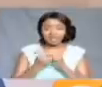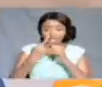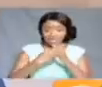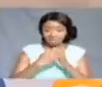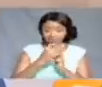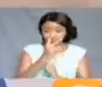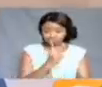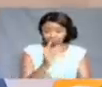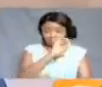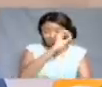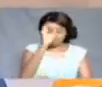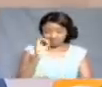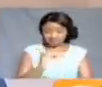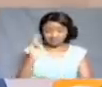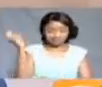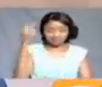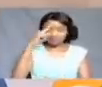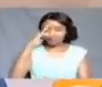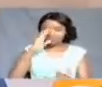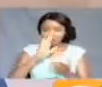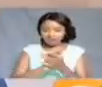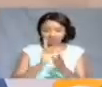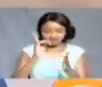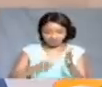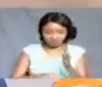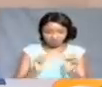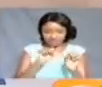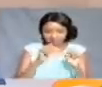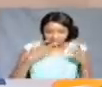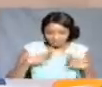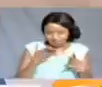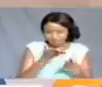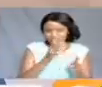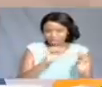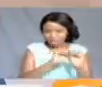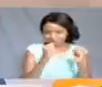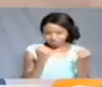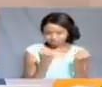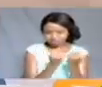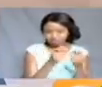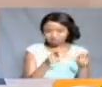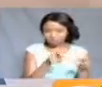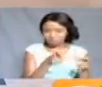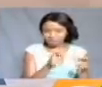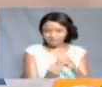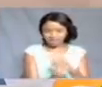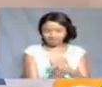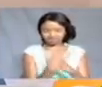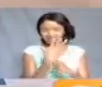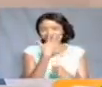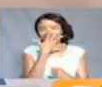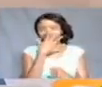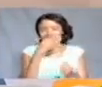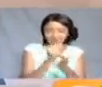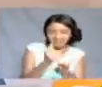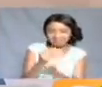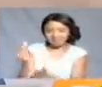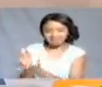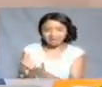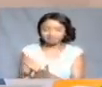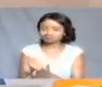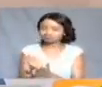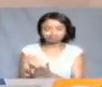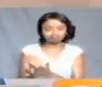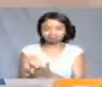82% of Kenyans believe that social media influencers do not affect their purchases. That's according to recently released research